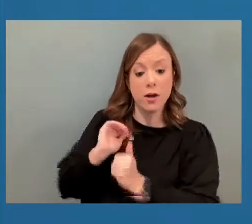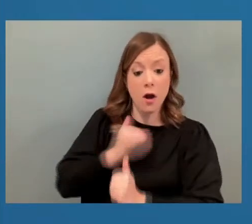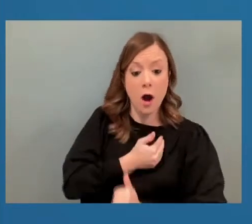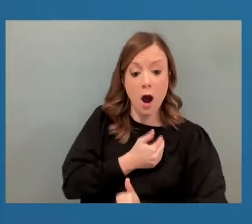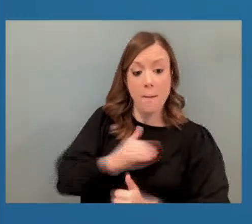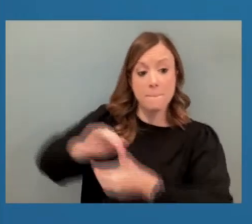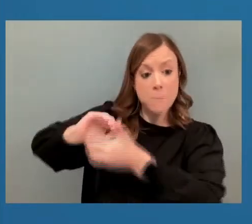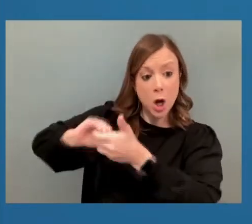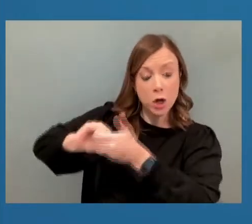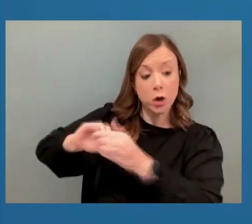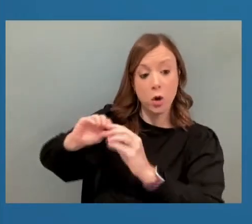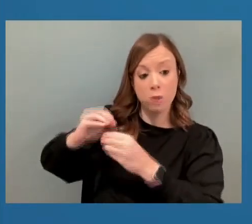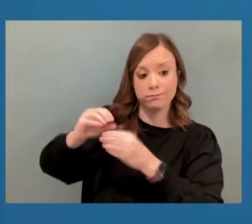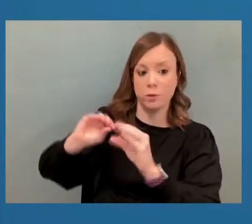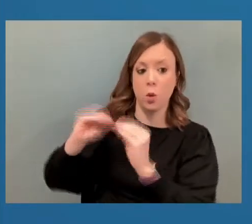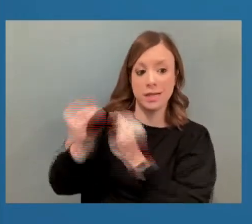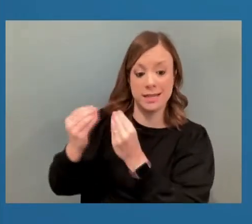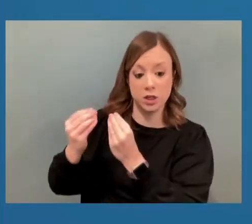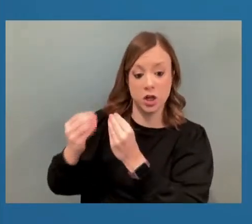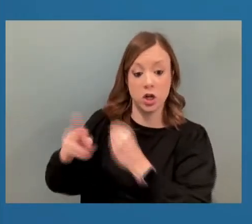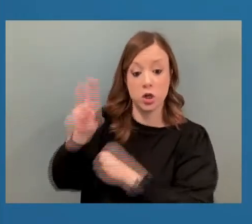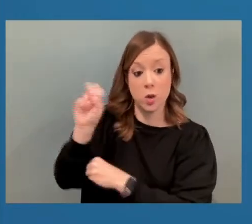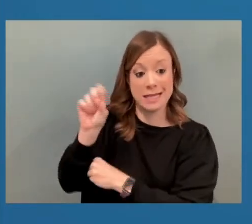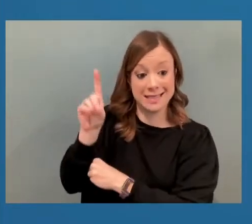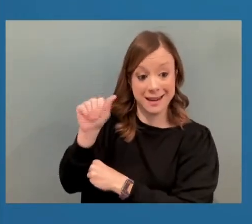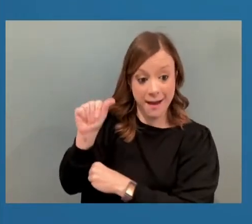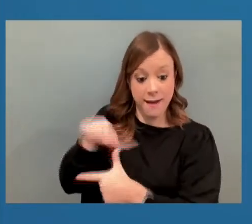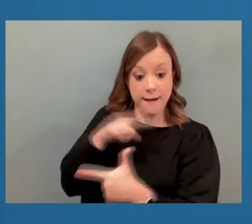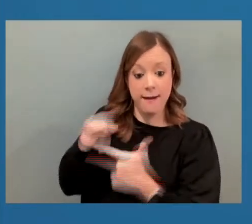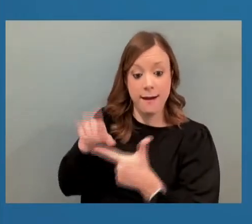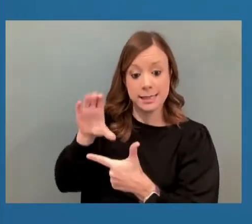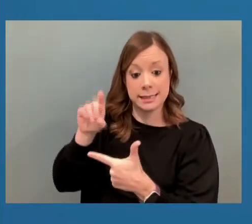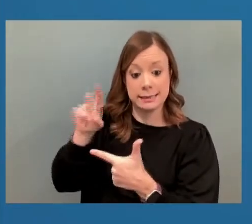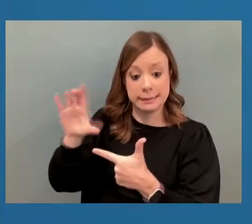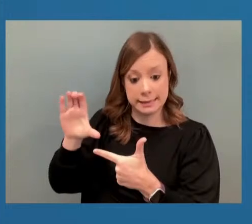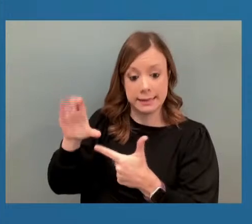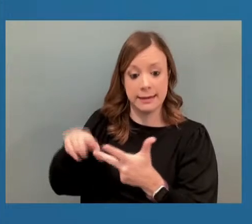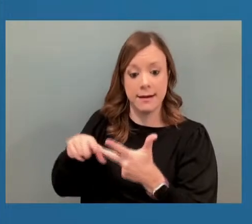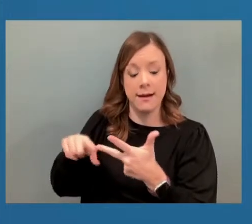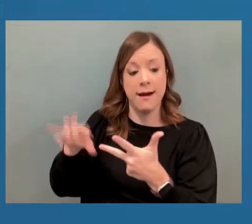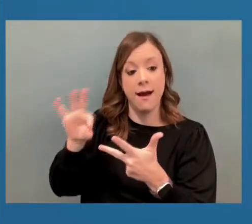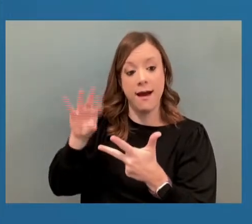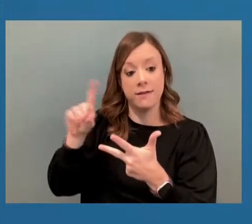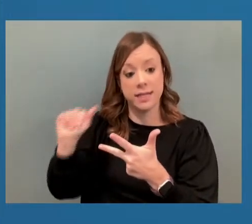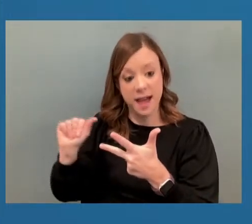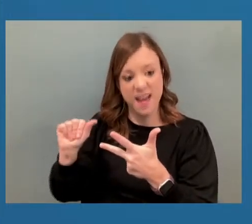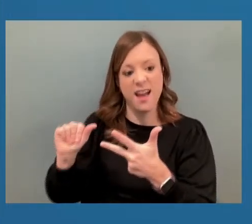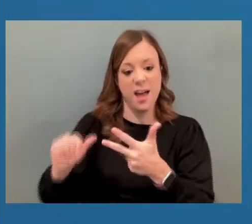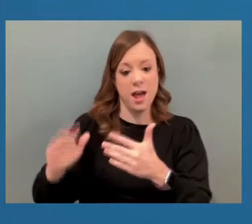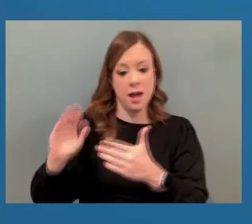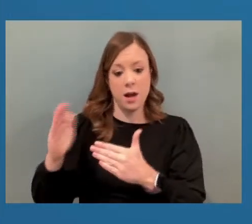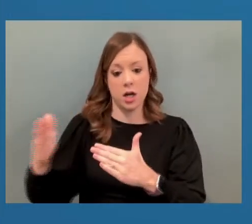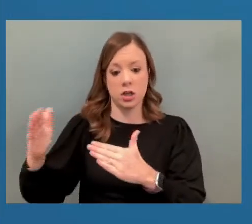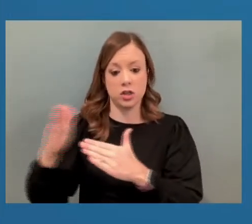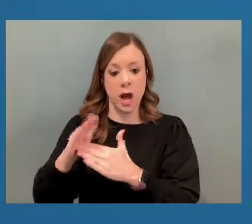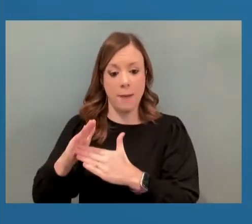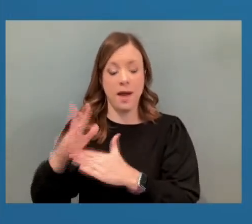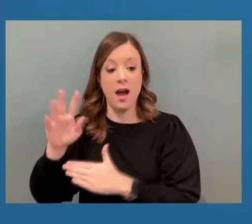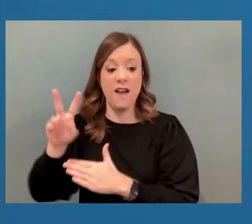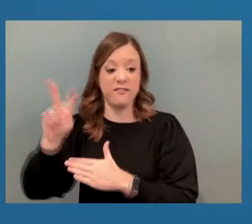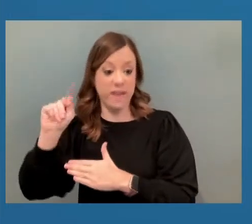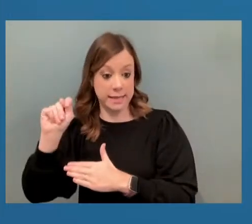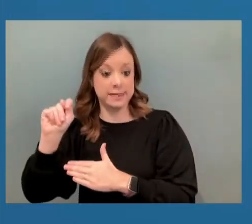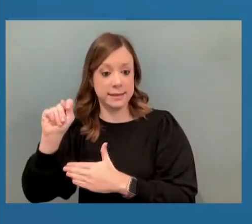USDA, CDC, and FDA. Our top veterinarian is in close communication